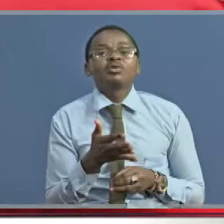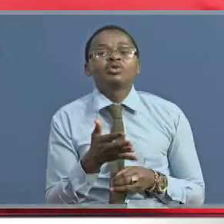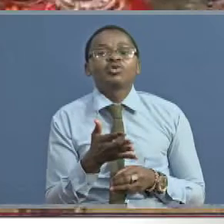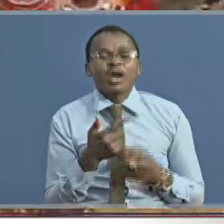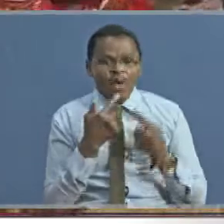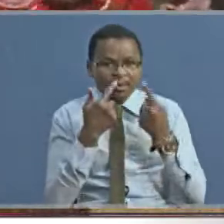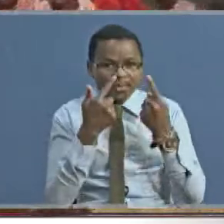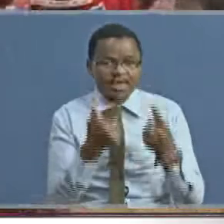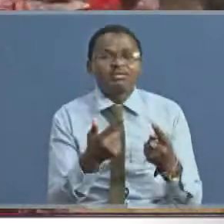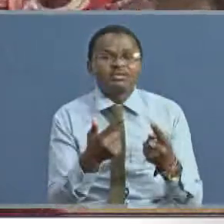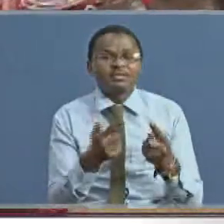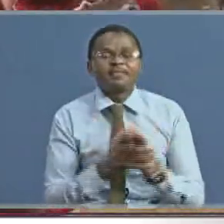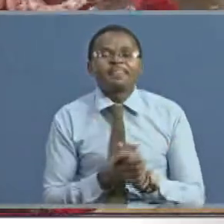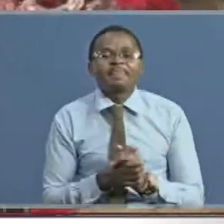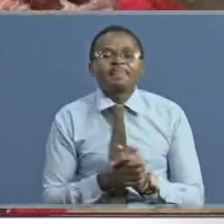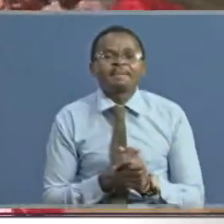tunawadokezea.